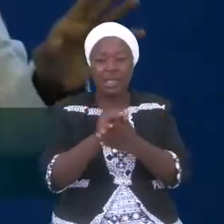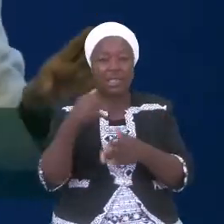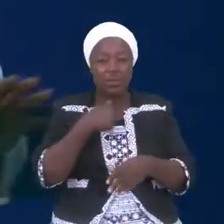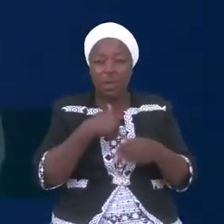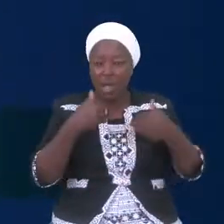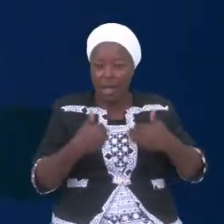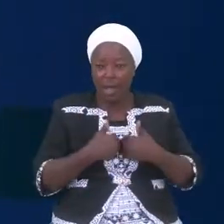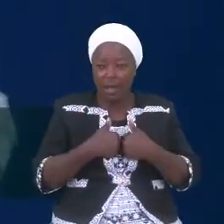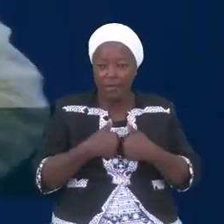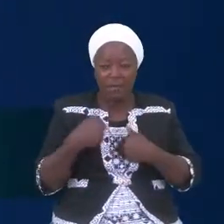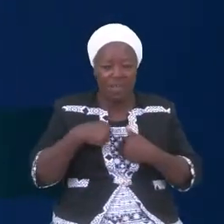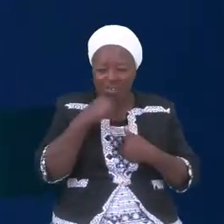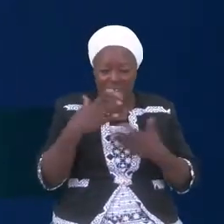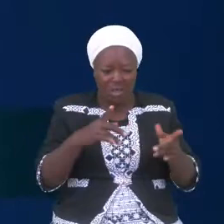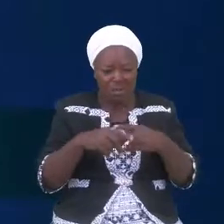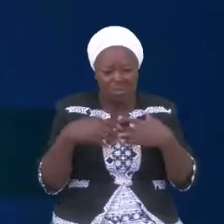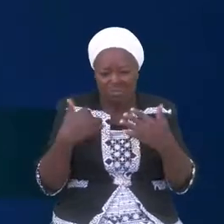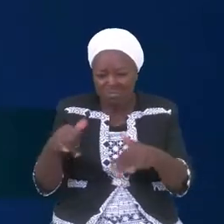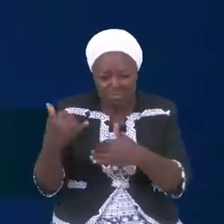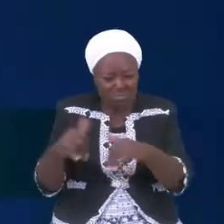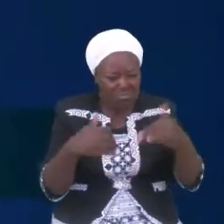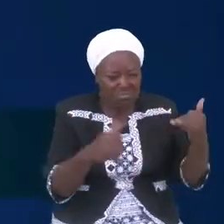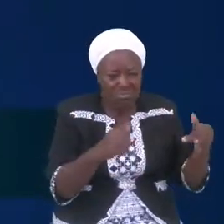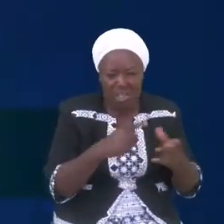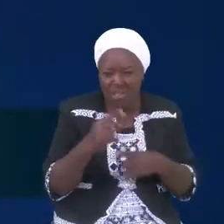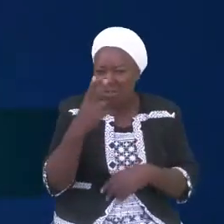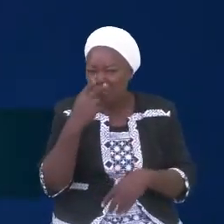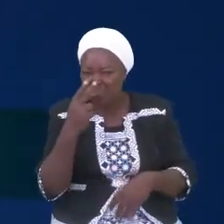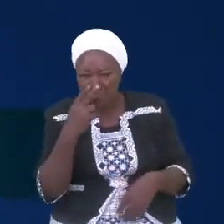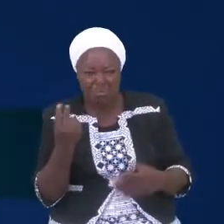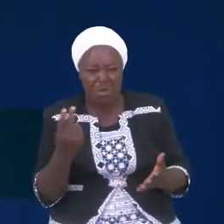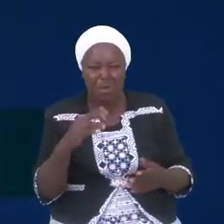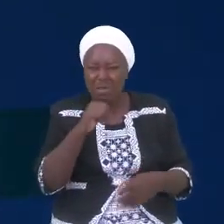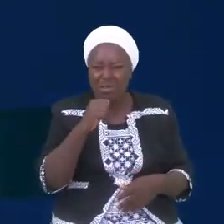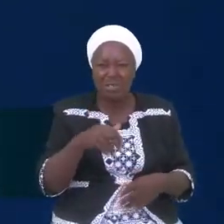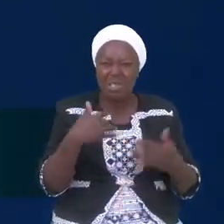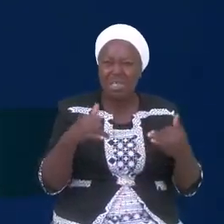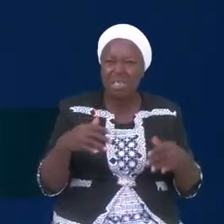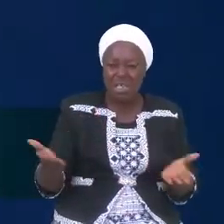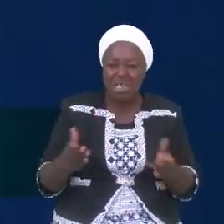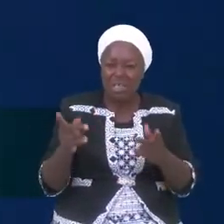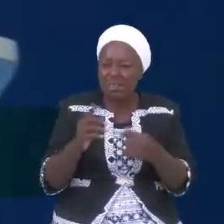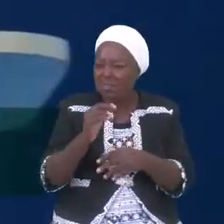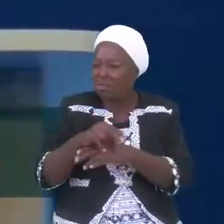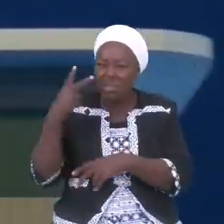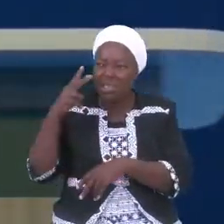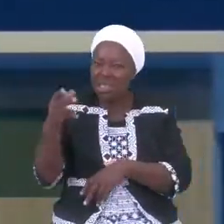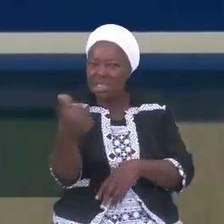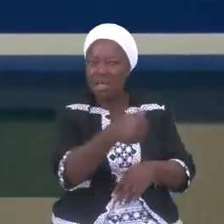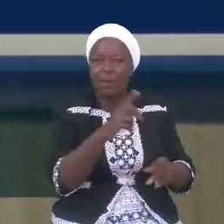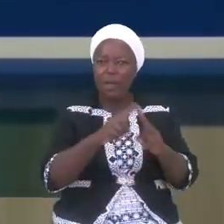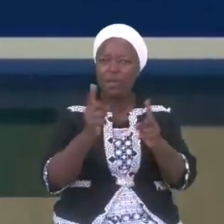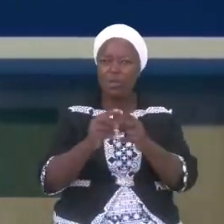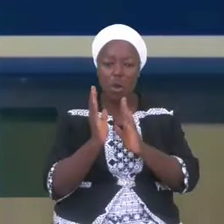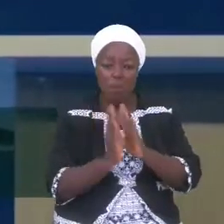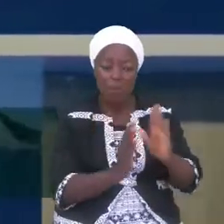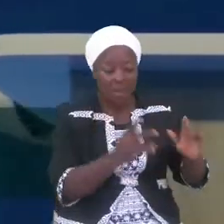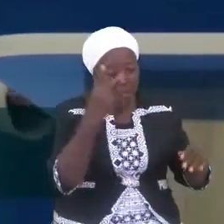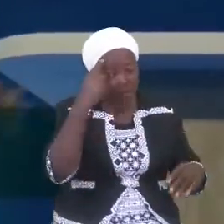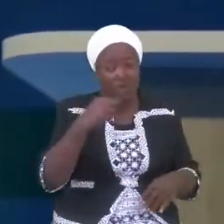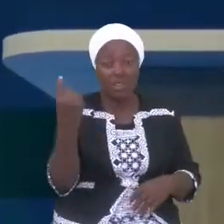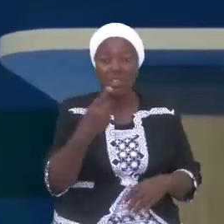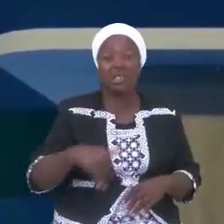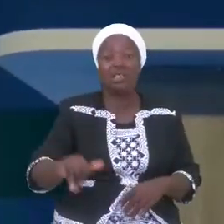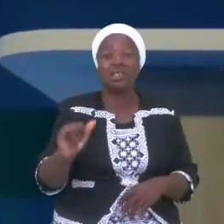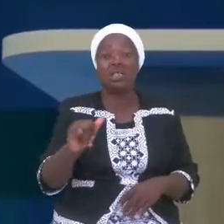play games. We're not here for entertainment. We're here to prepare for eternity.